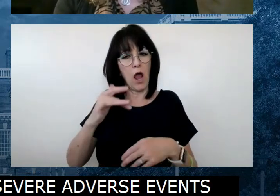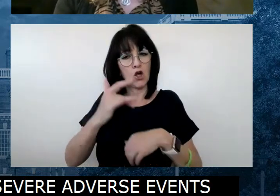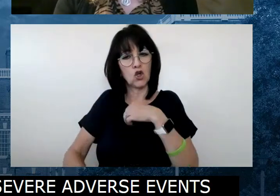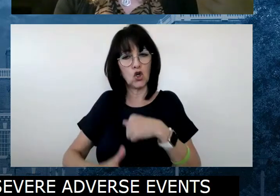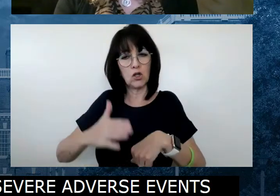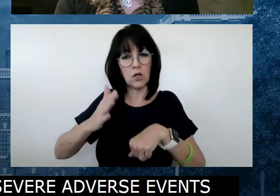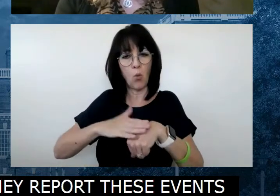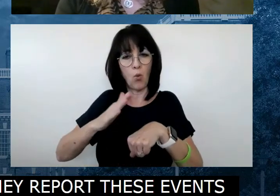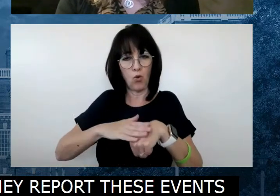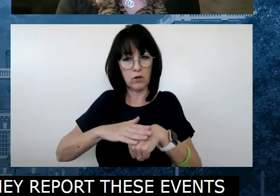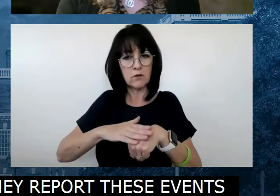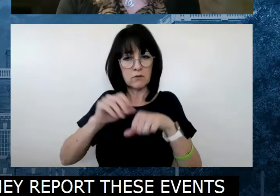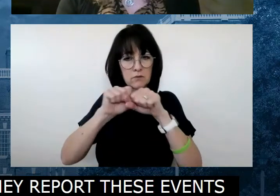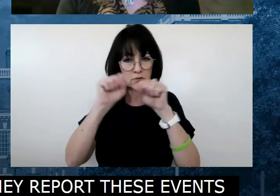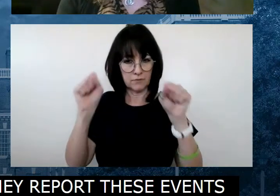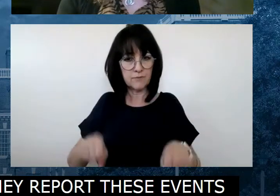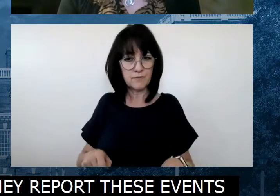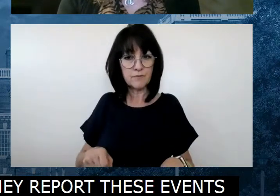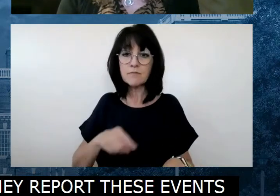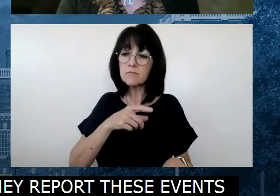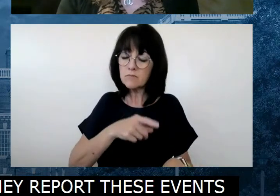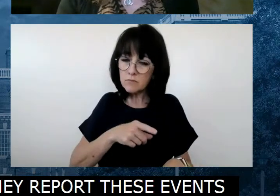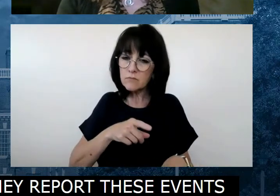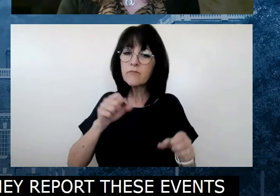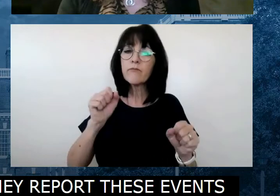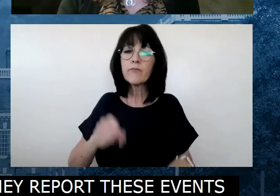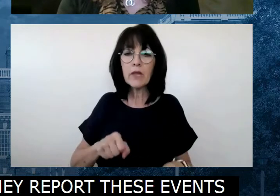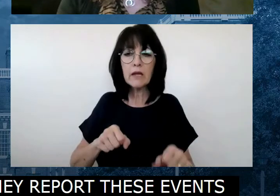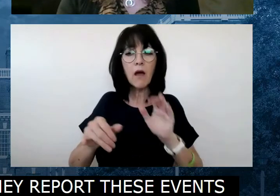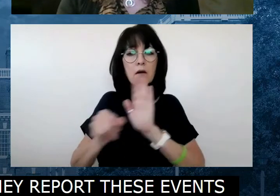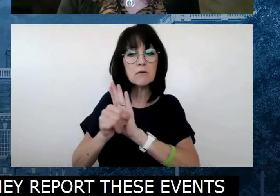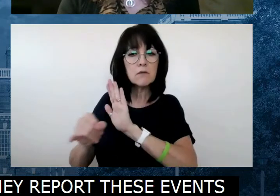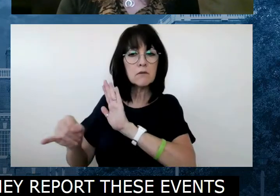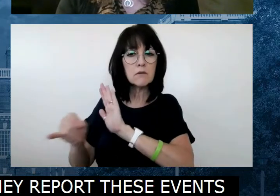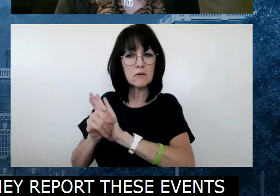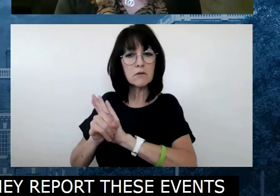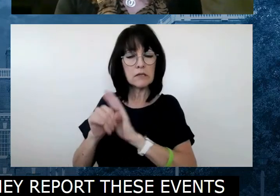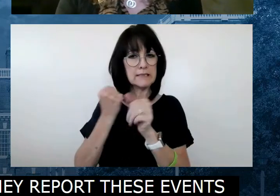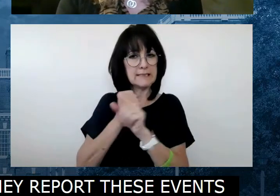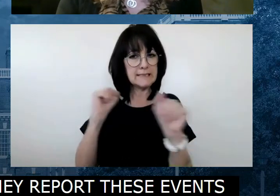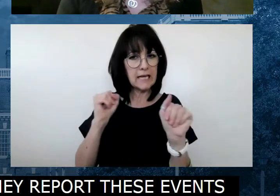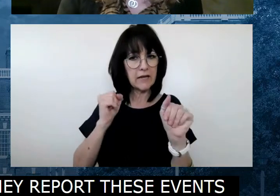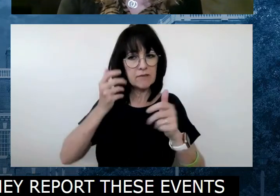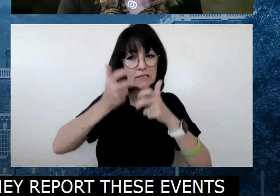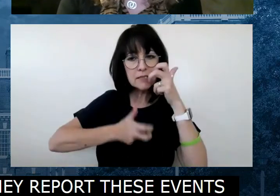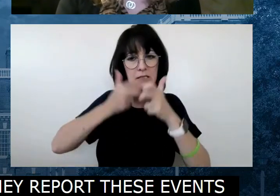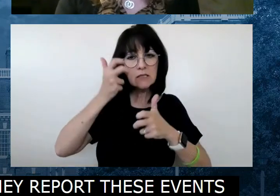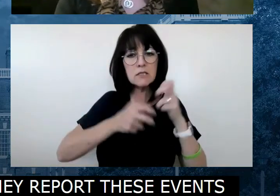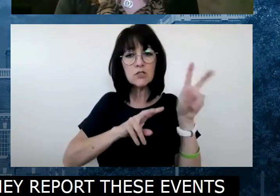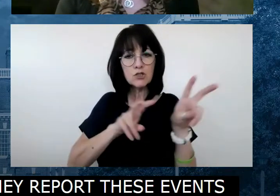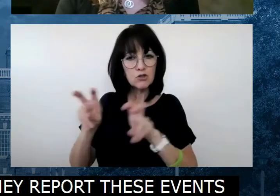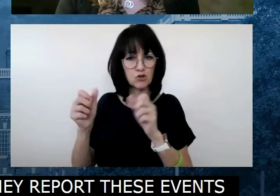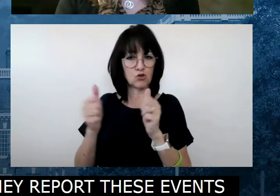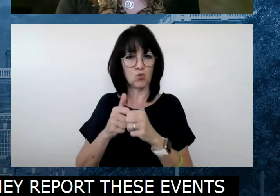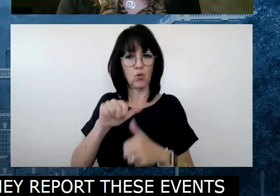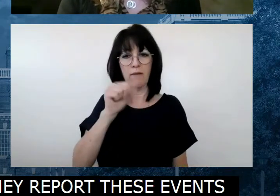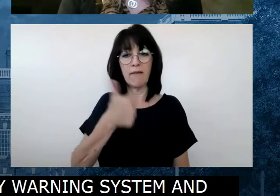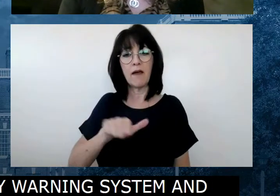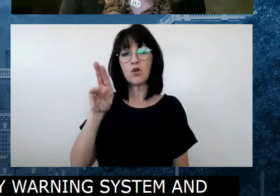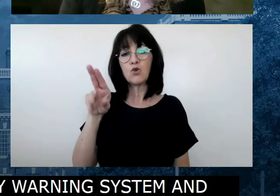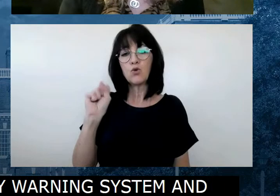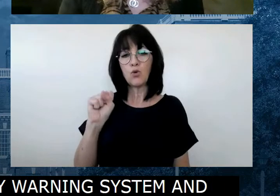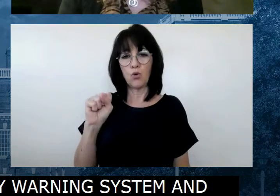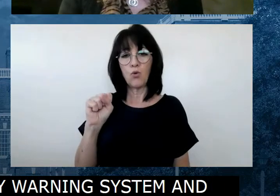can help to detect possible safety issues with the US vaccines, collecting